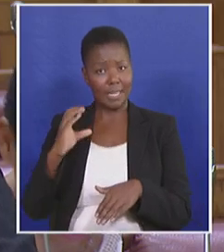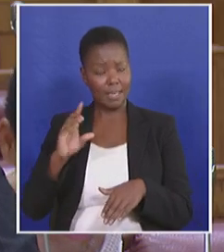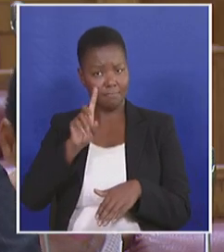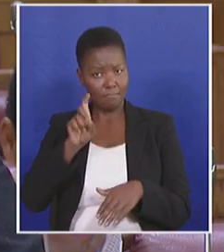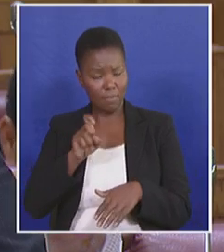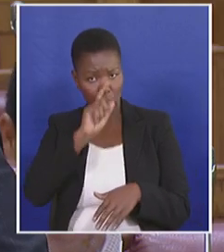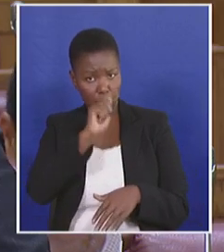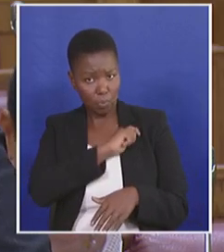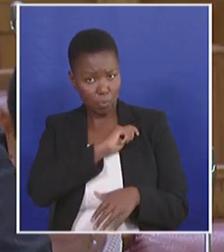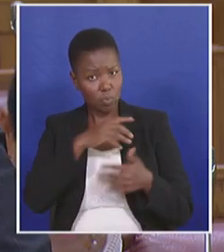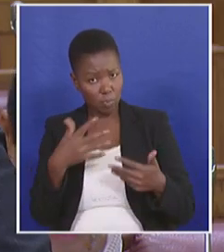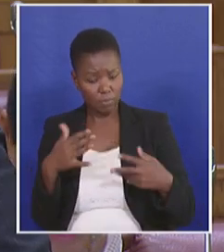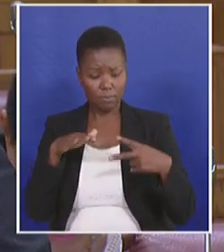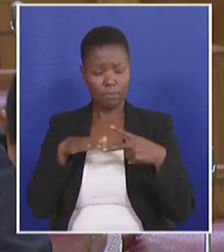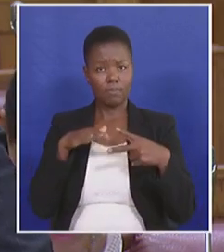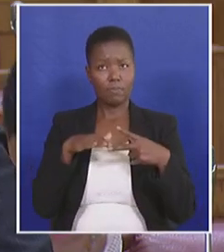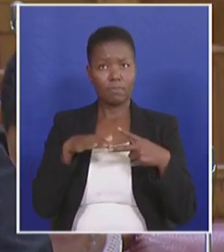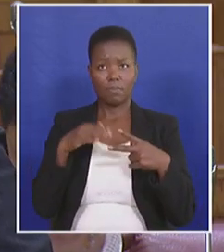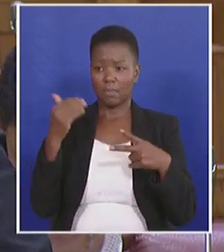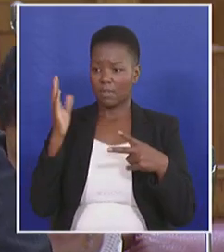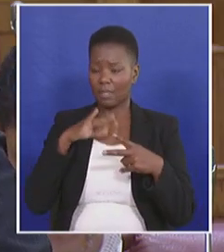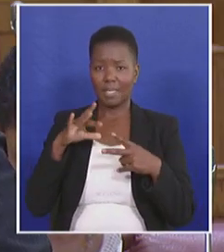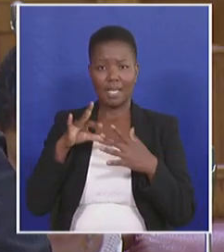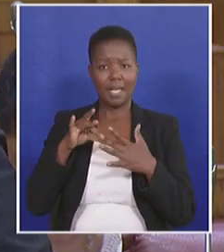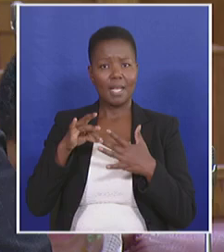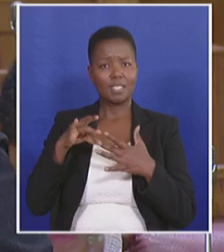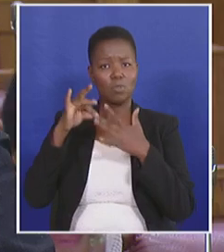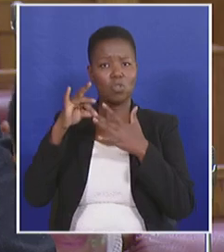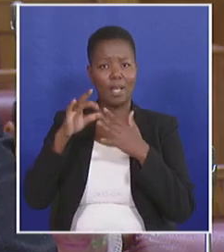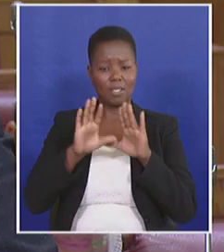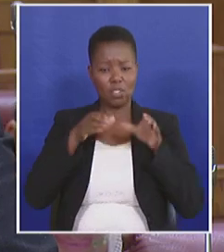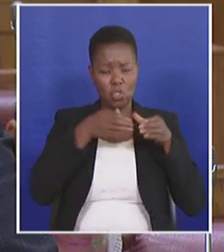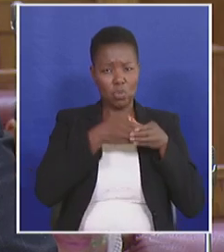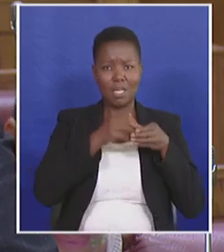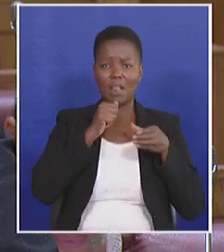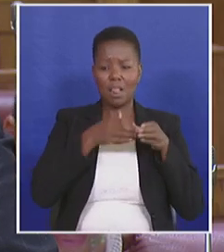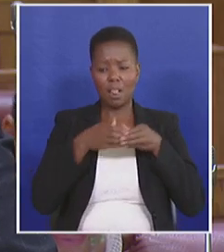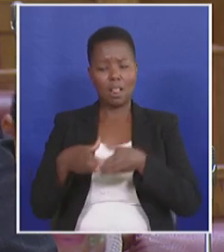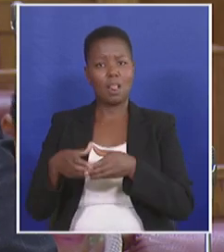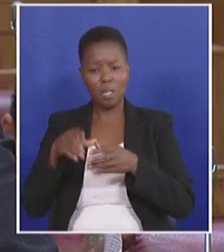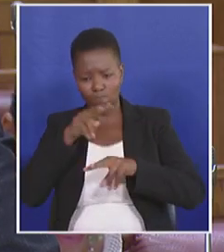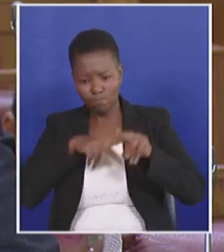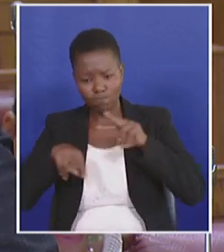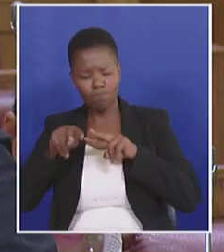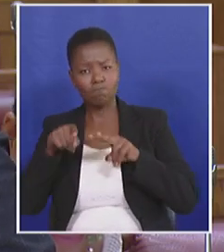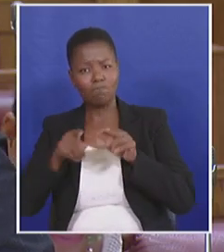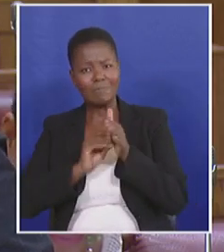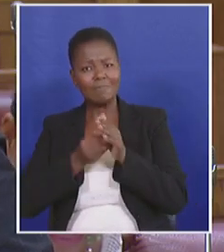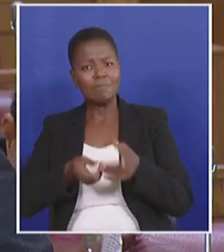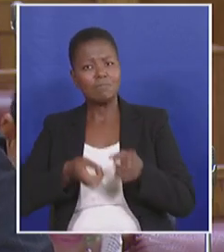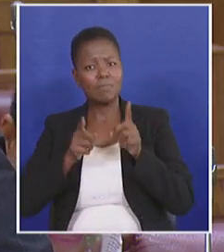Is it true, for an example, that we never sent any specialized sort of units to deal with the question of the gang warfare